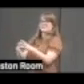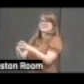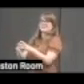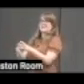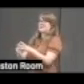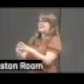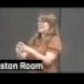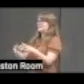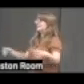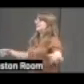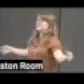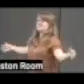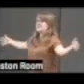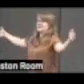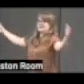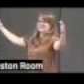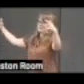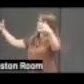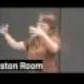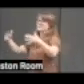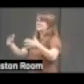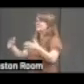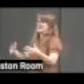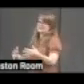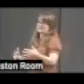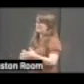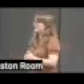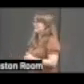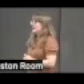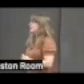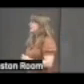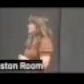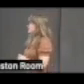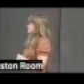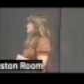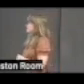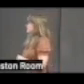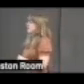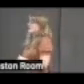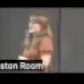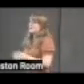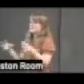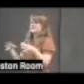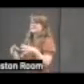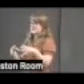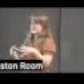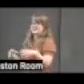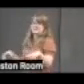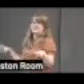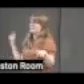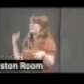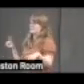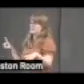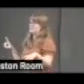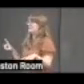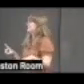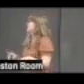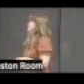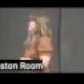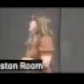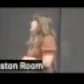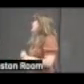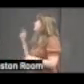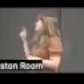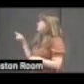this area, and it's like from hundreds of miles circumference, and they all come to this area, and only one male gets the